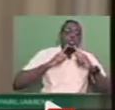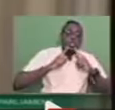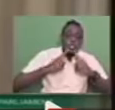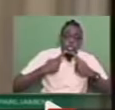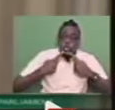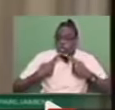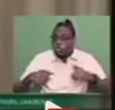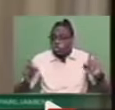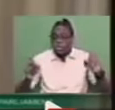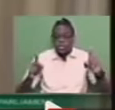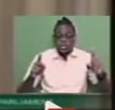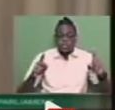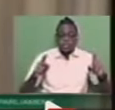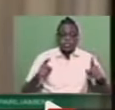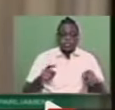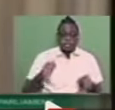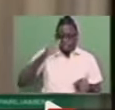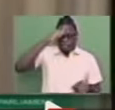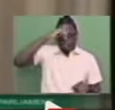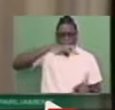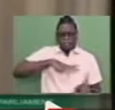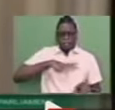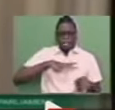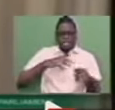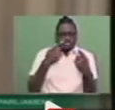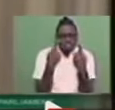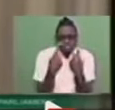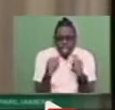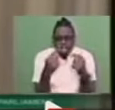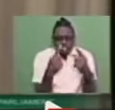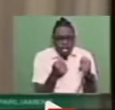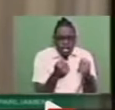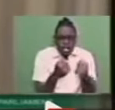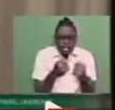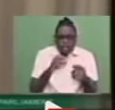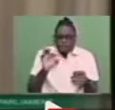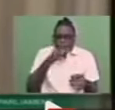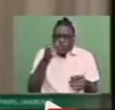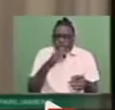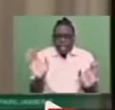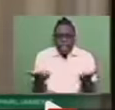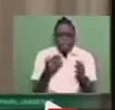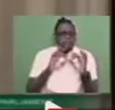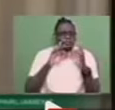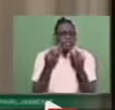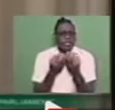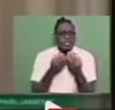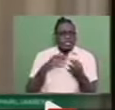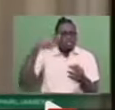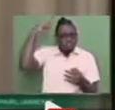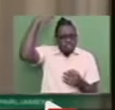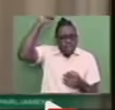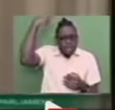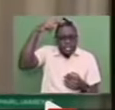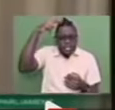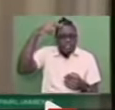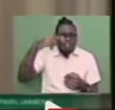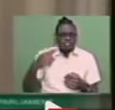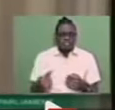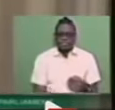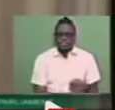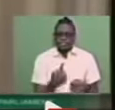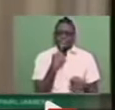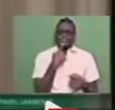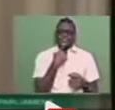family. While citizens must be punished for transgressions, one cannot help but feel empathy for those who